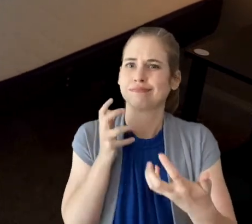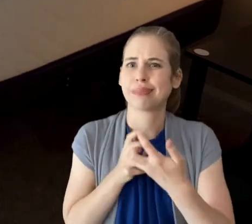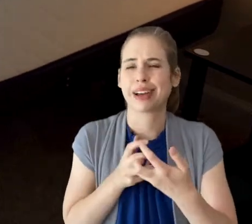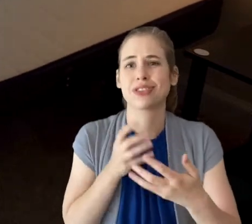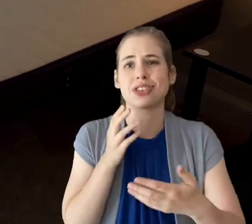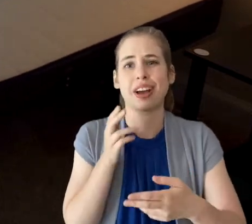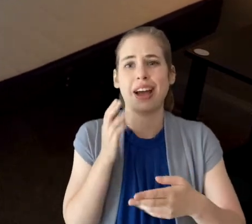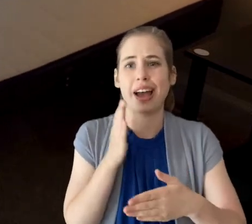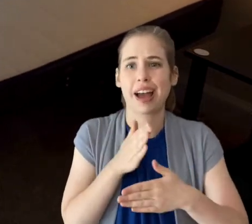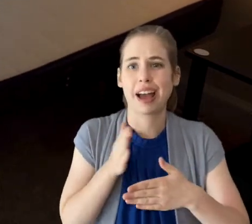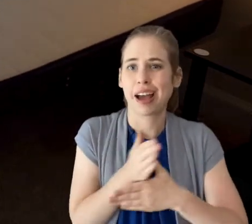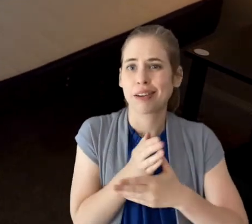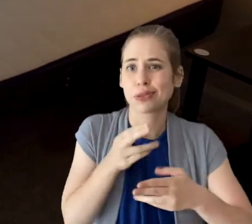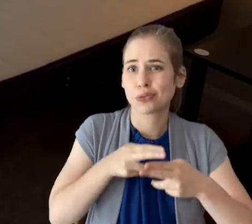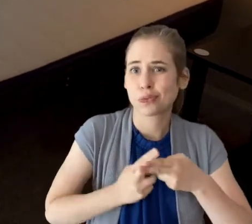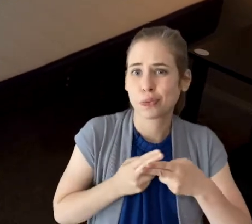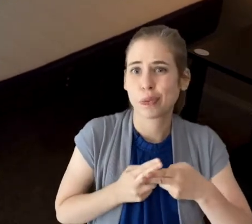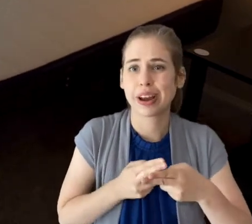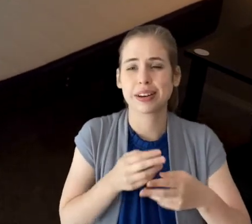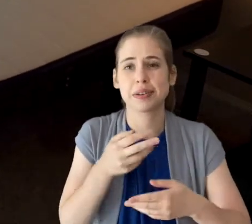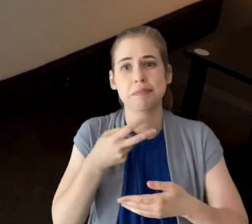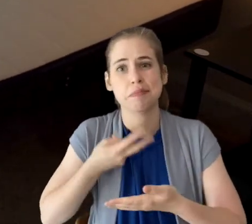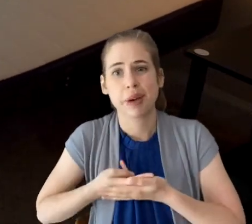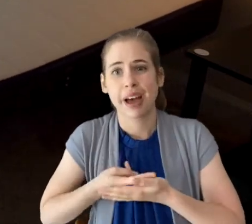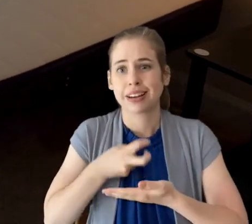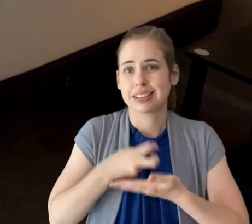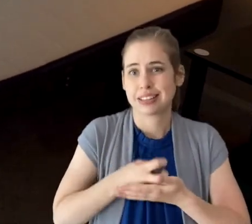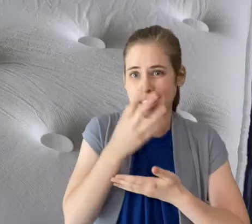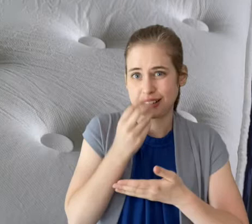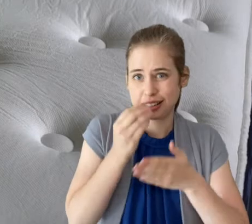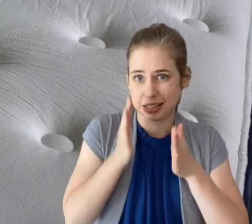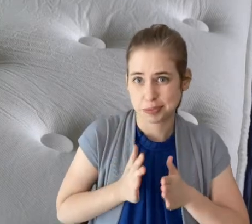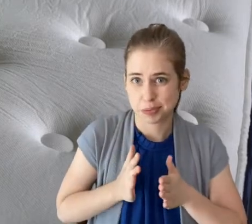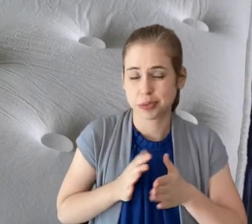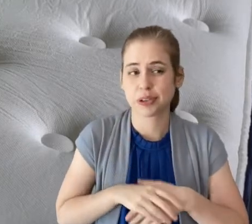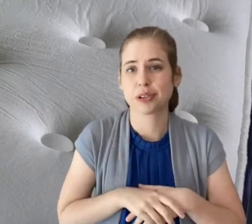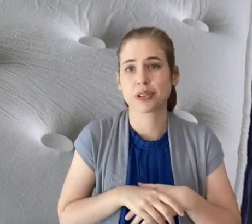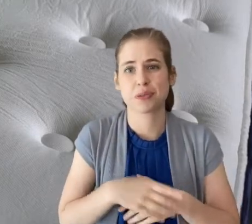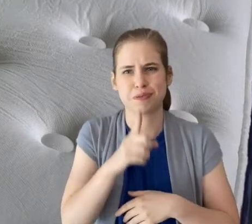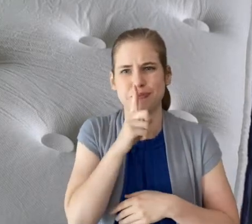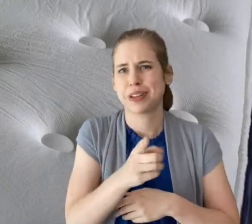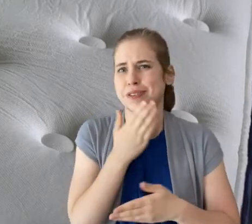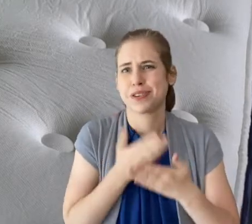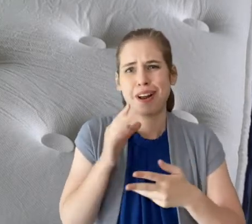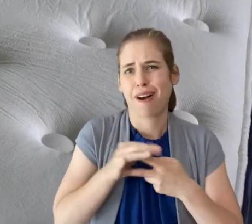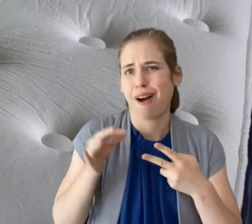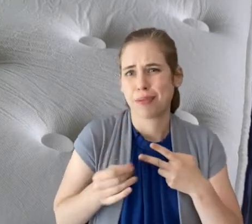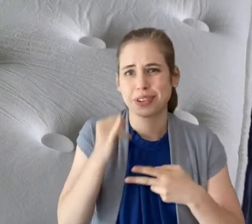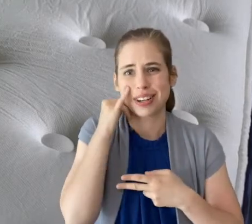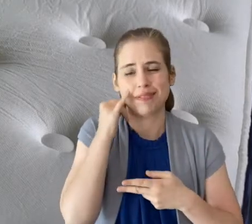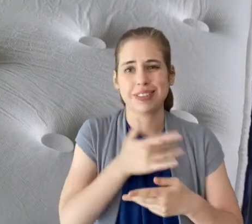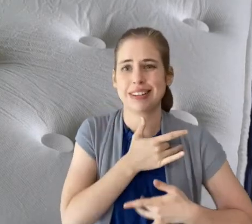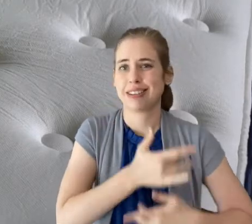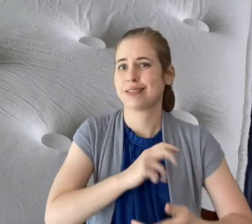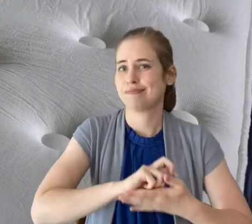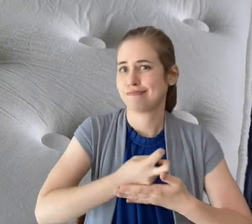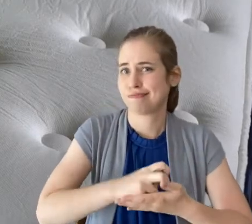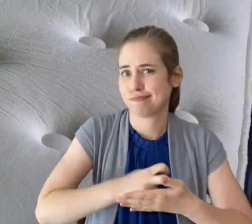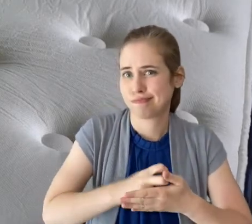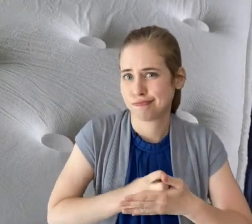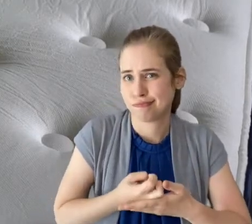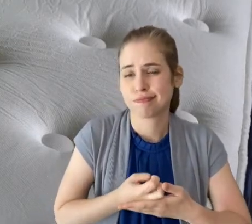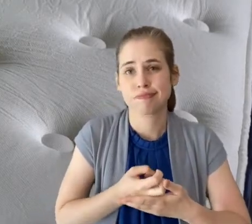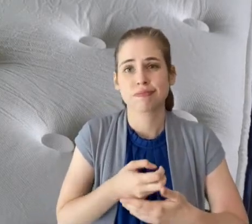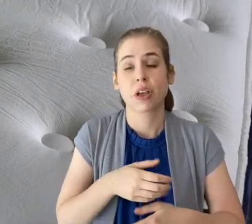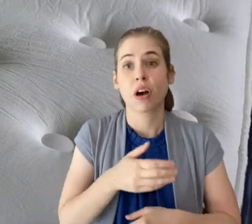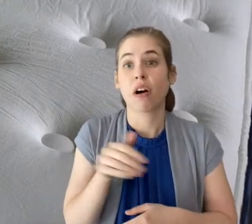feel make this an exceptionally good choice for combo sleepers as well. The GravityLux Medium is also the best bet for couples, as this option